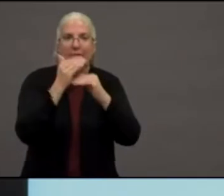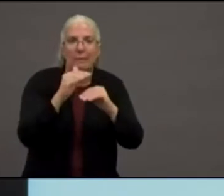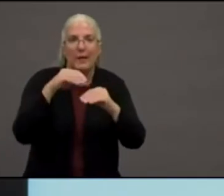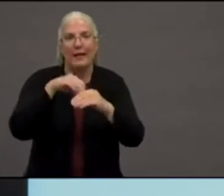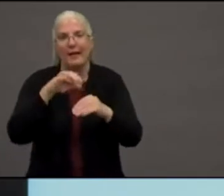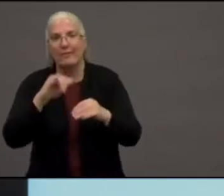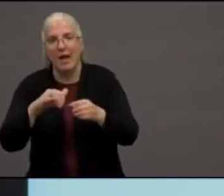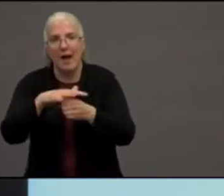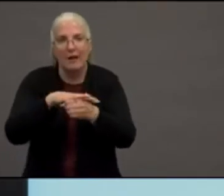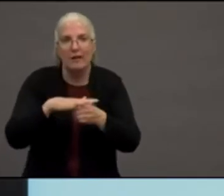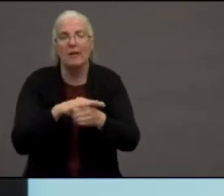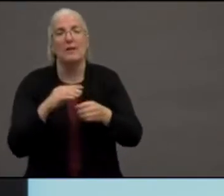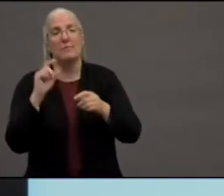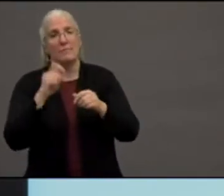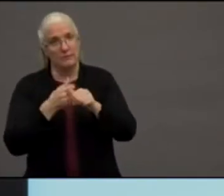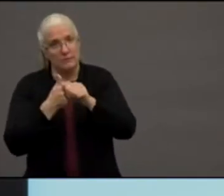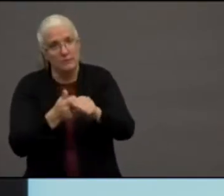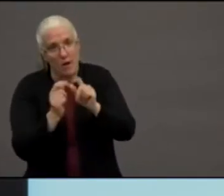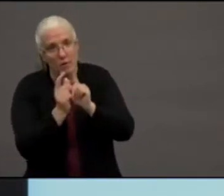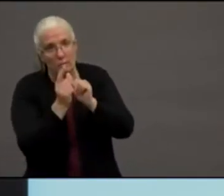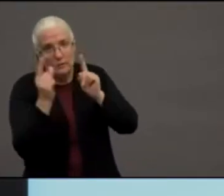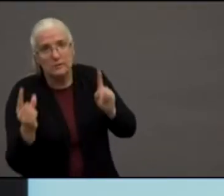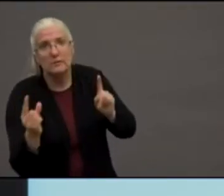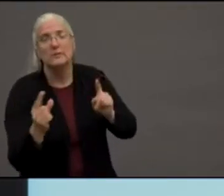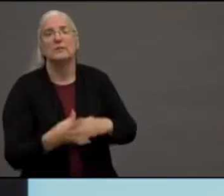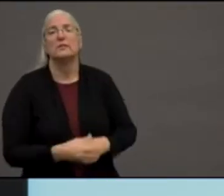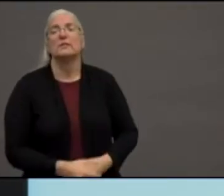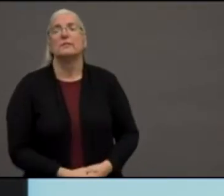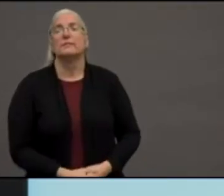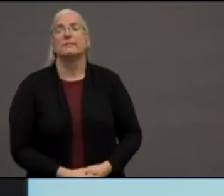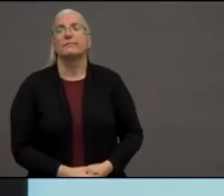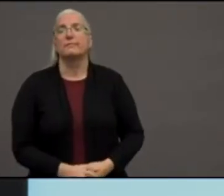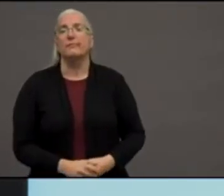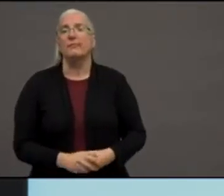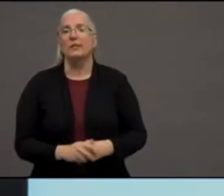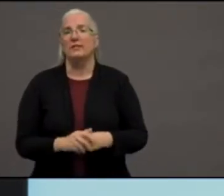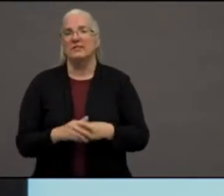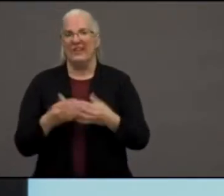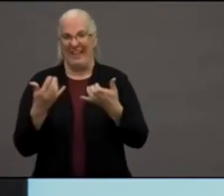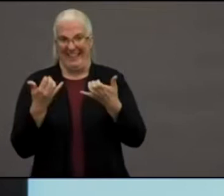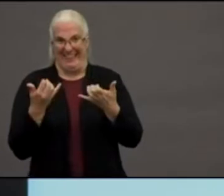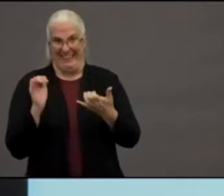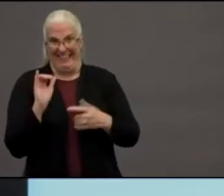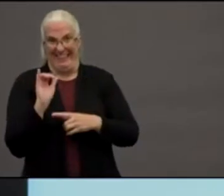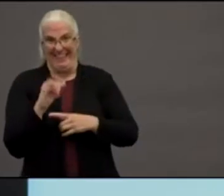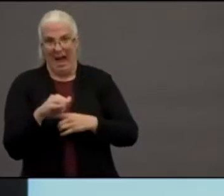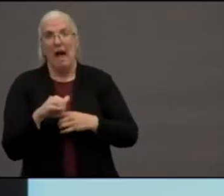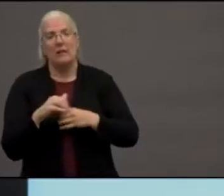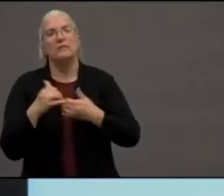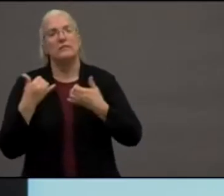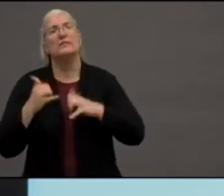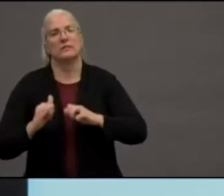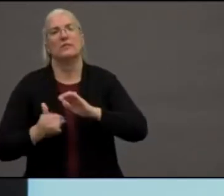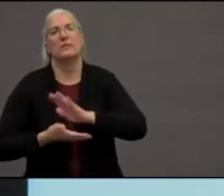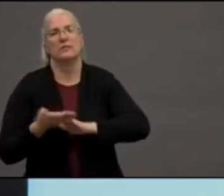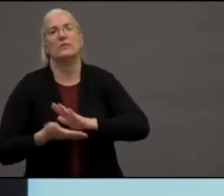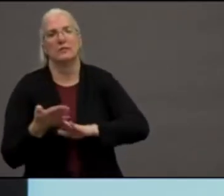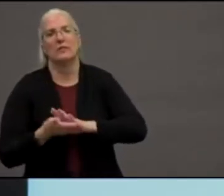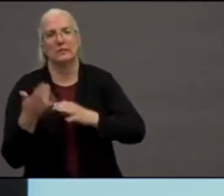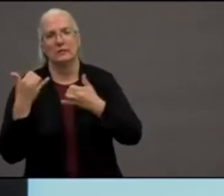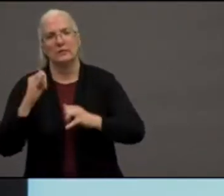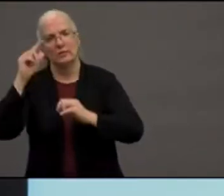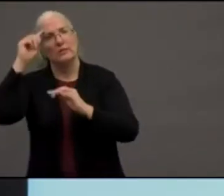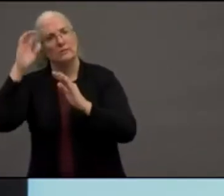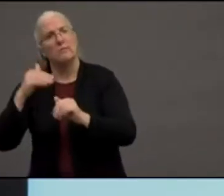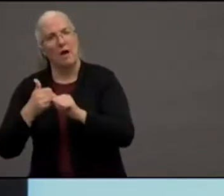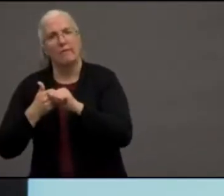planned to institute is now really going more into full effect after we had hit that stop immediately from the state. So those are the kind of